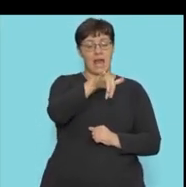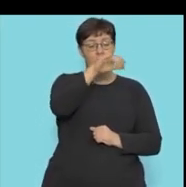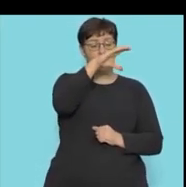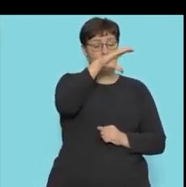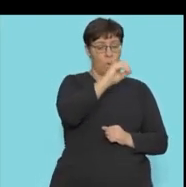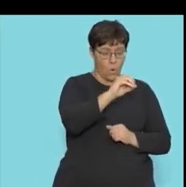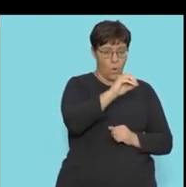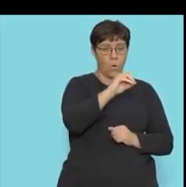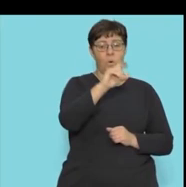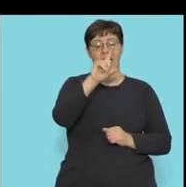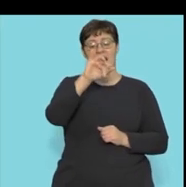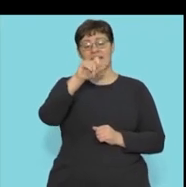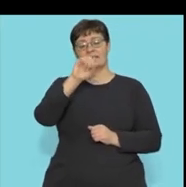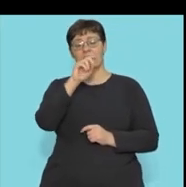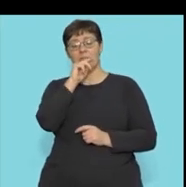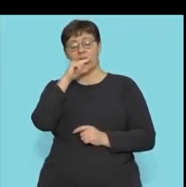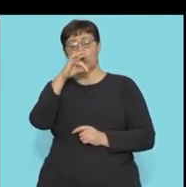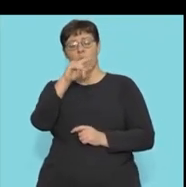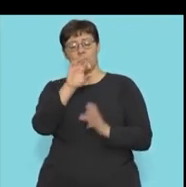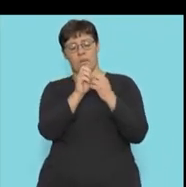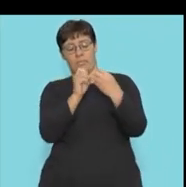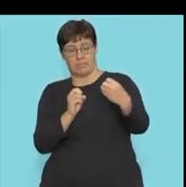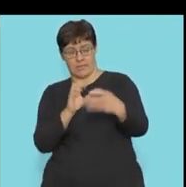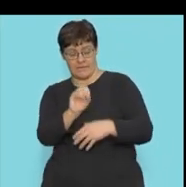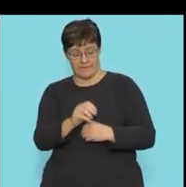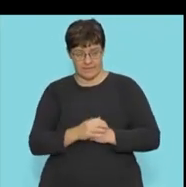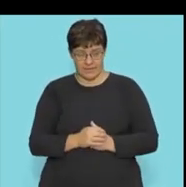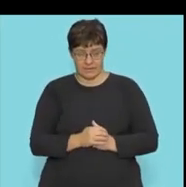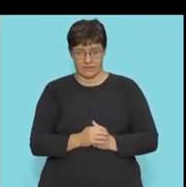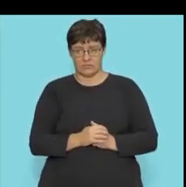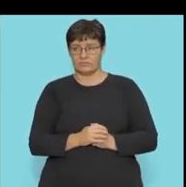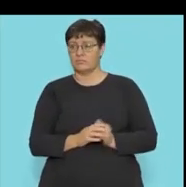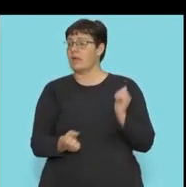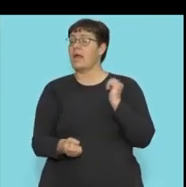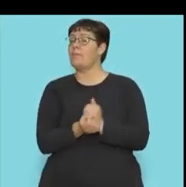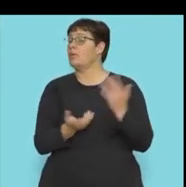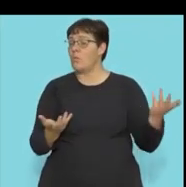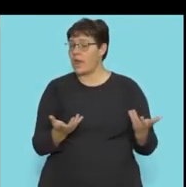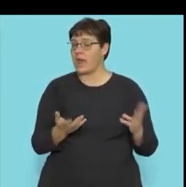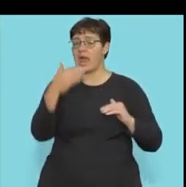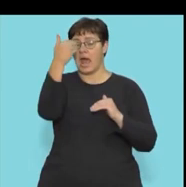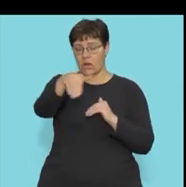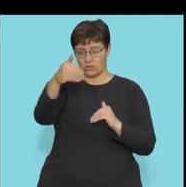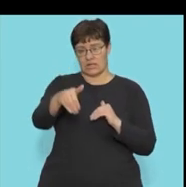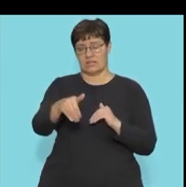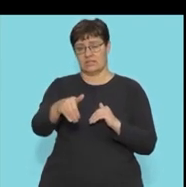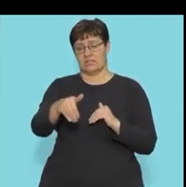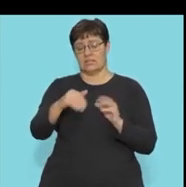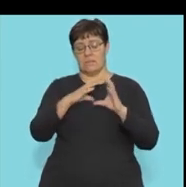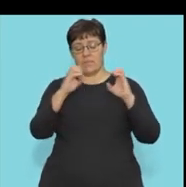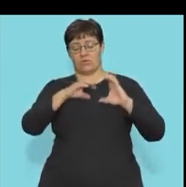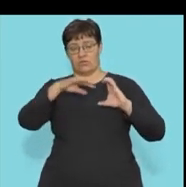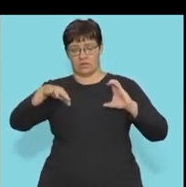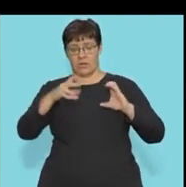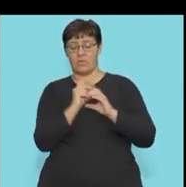glycolysis refers to the splitting up of glucose. So this takes place outside the mitochondria in